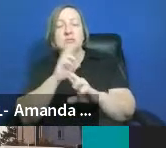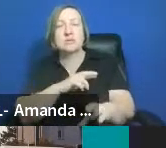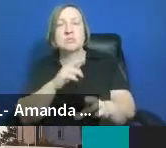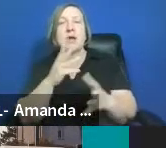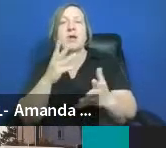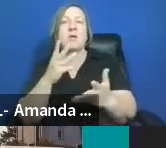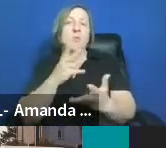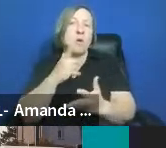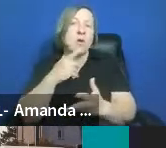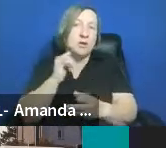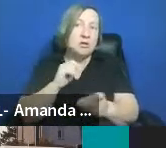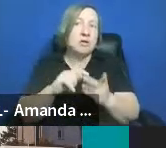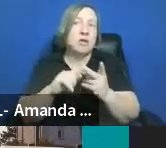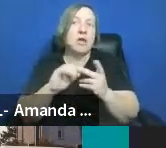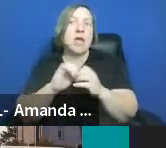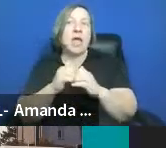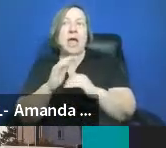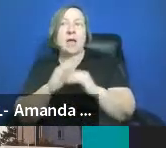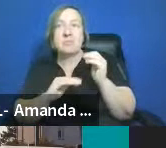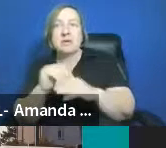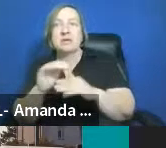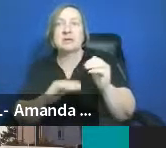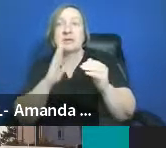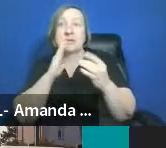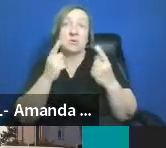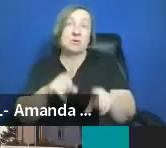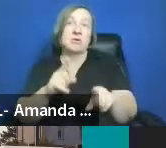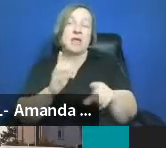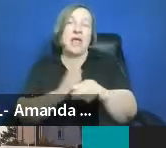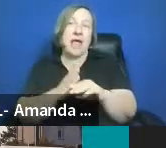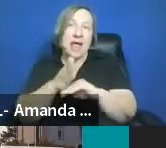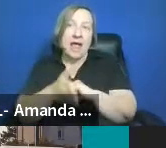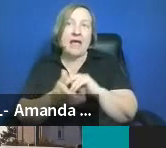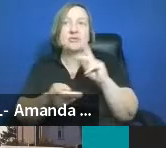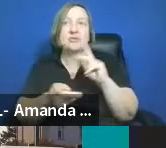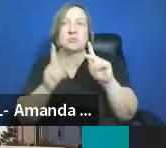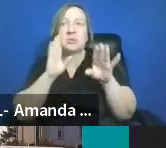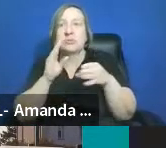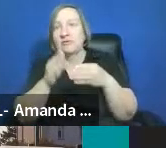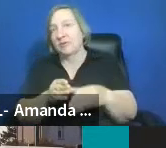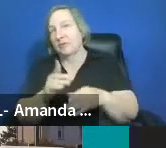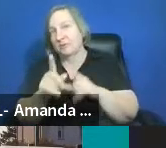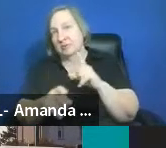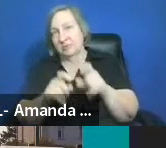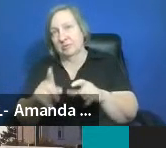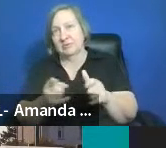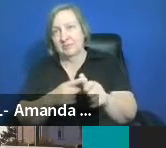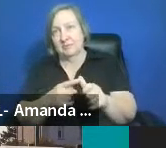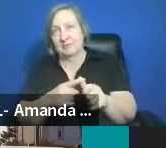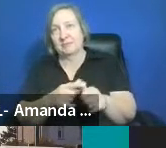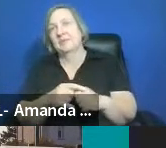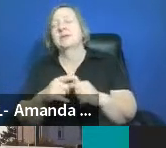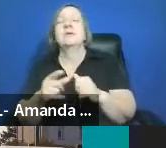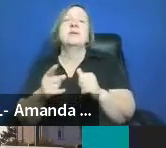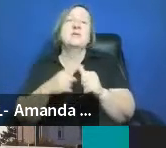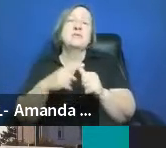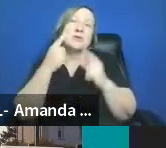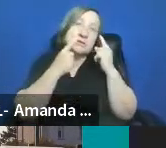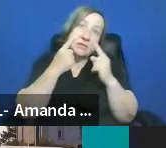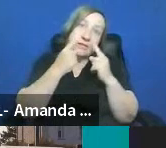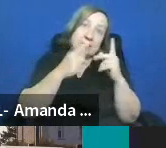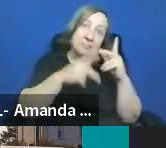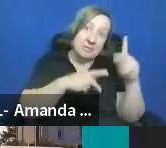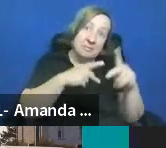like and how will it be built. That will come, but it has to come after the sort of more people-centric questions. First think of people, then think